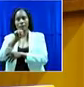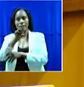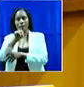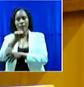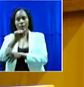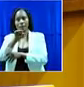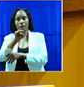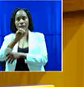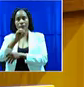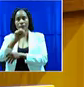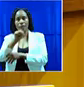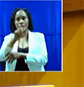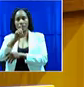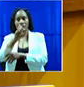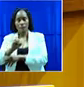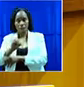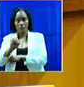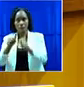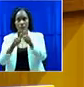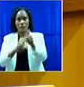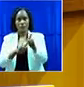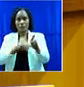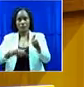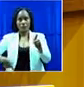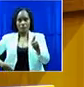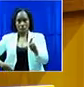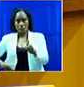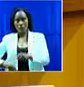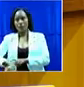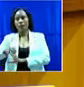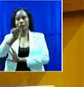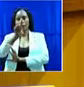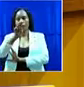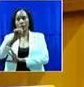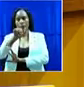Deputy President David Dabede Mabuza,